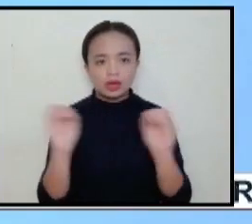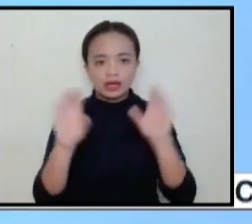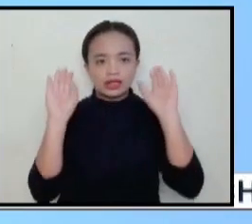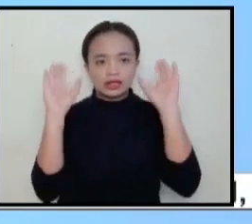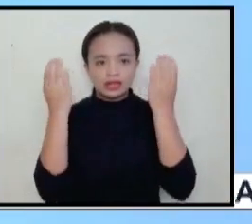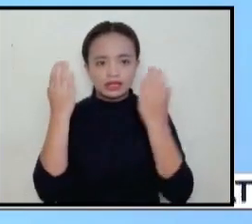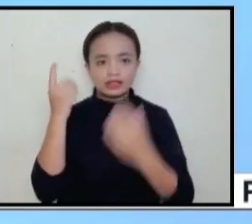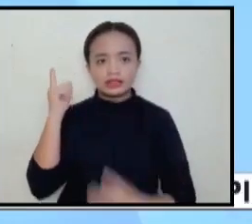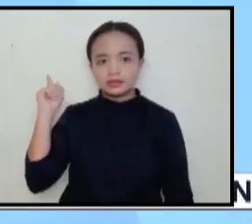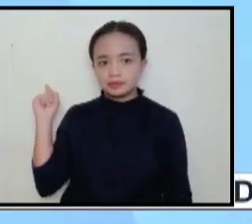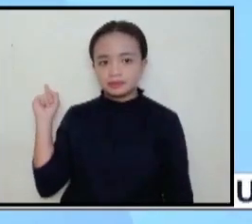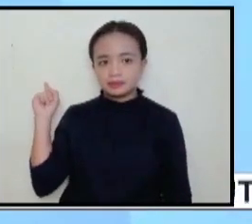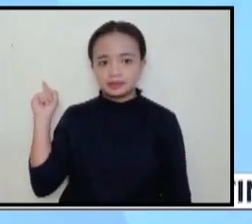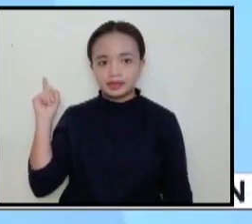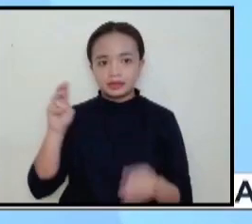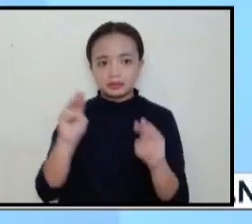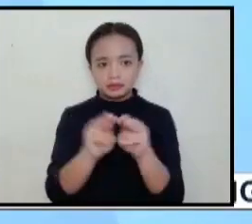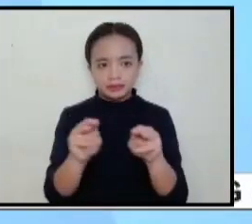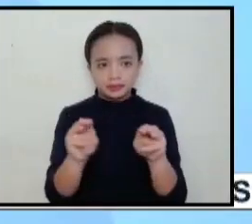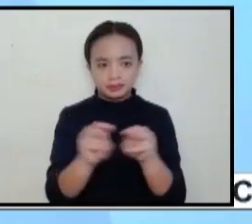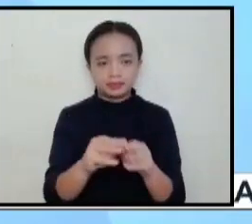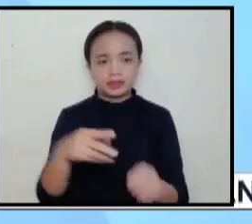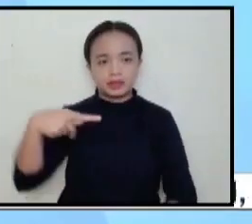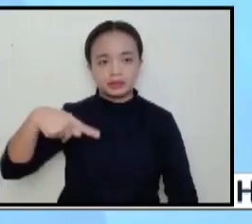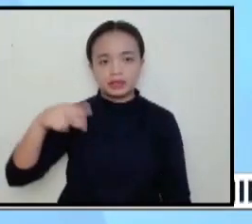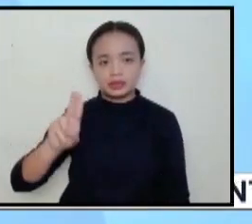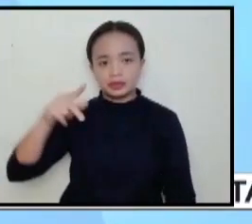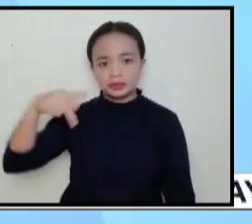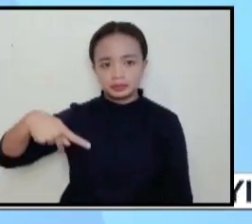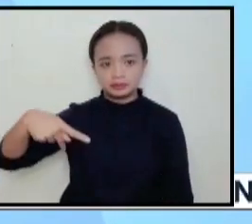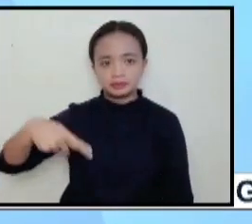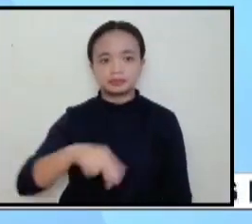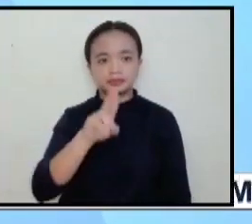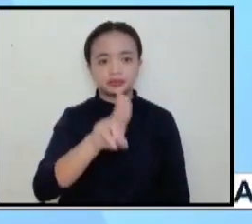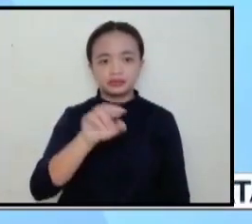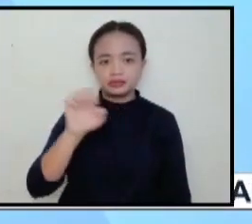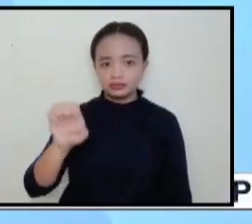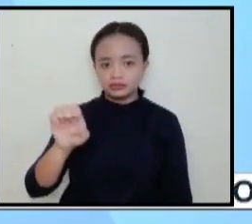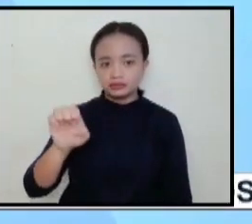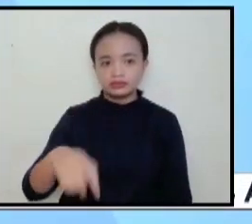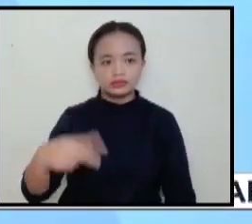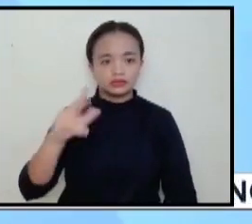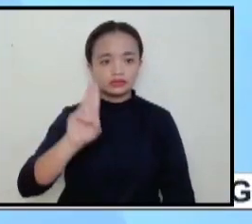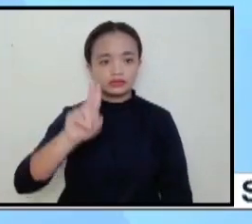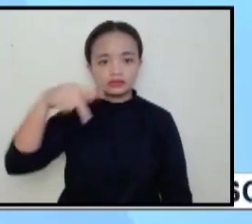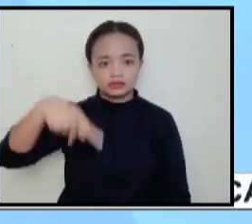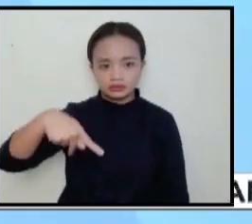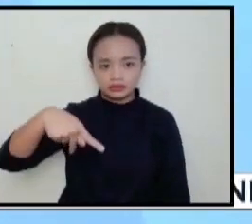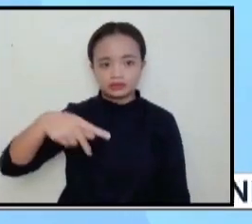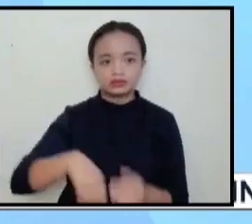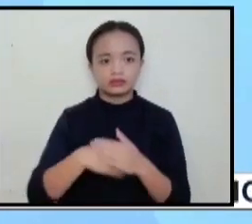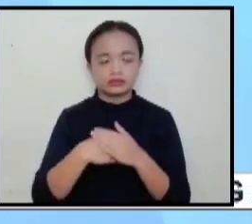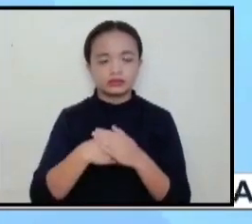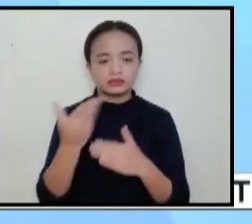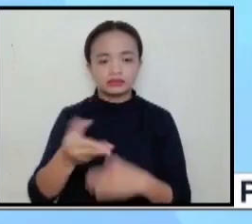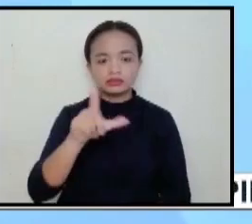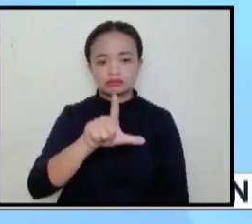of the Philippines, University of the East, University of the Philippines, Diliman, at Los Baños sa Laguna.